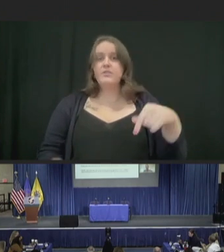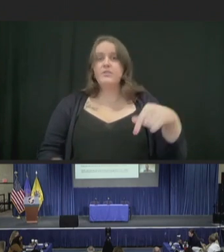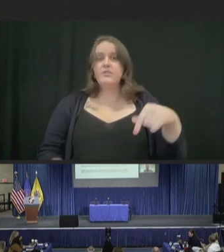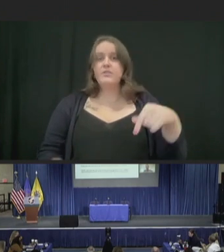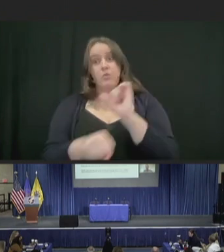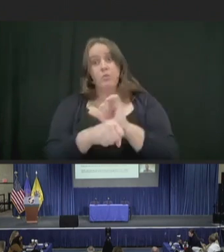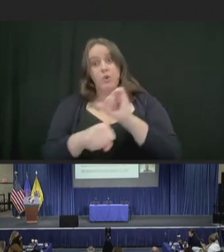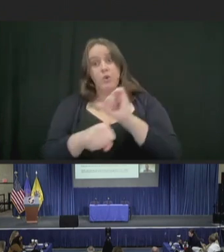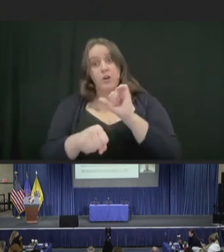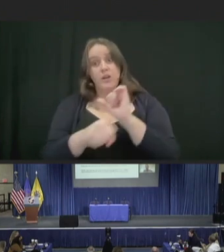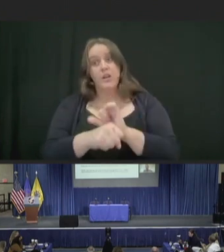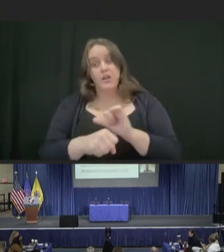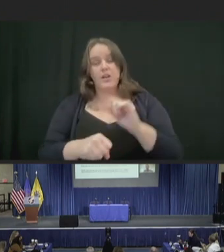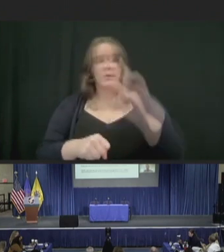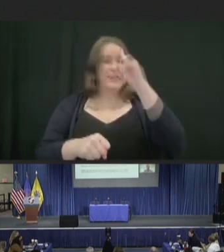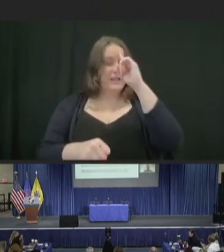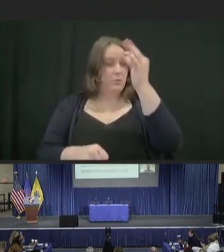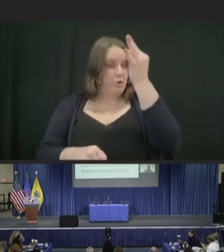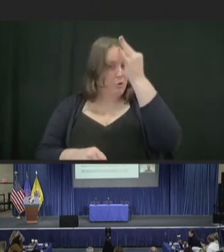getting close to achieving that.